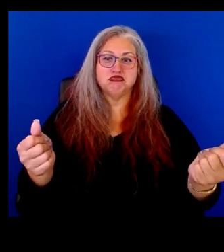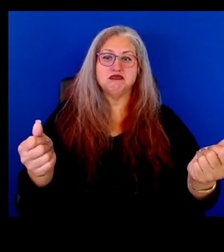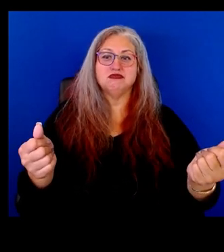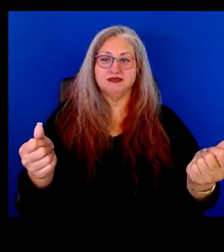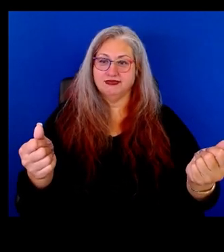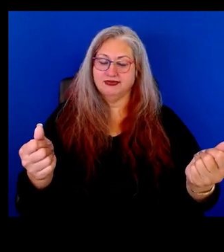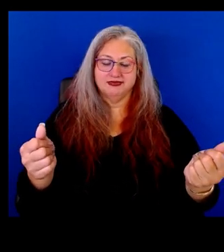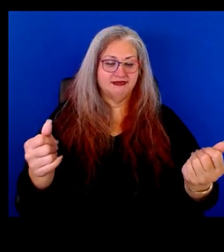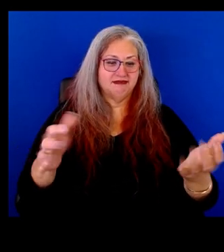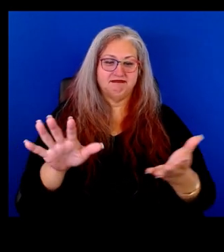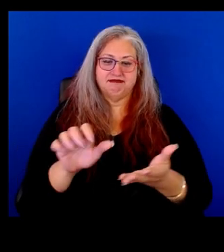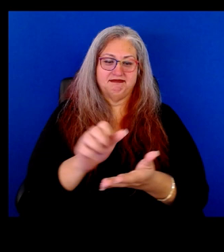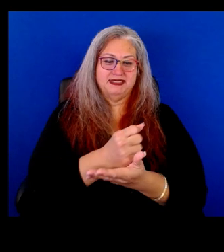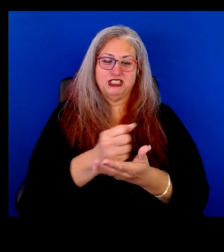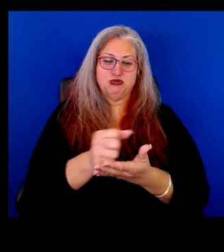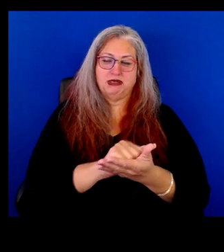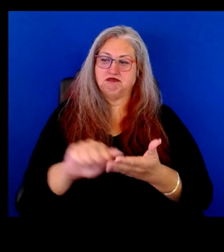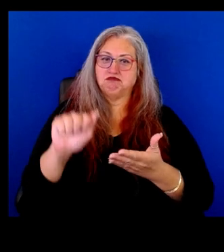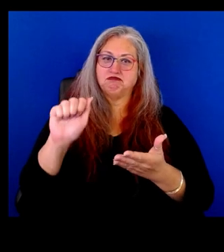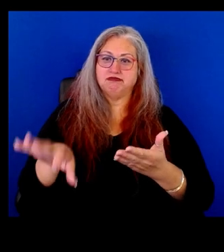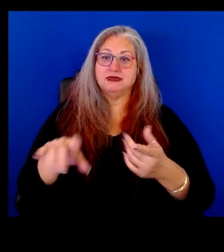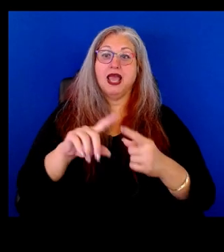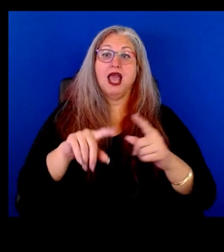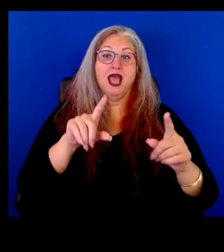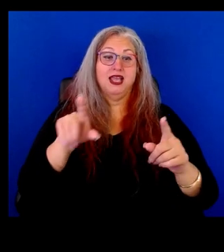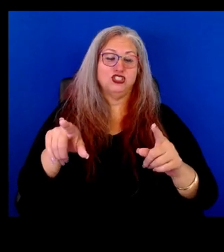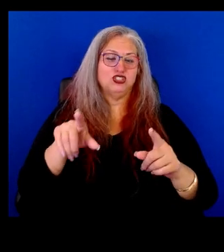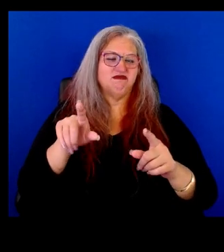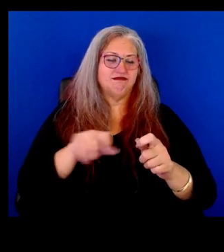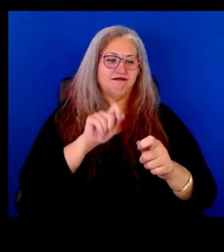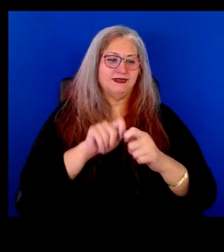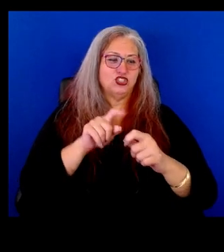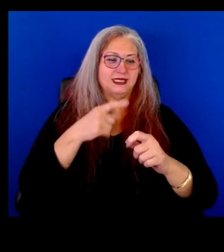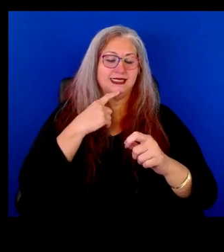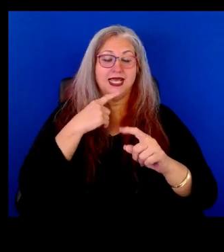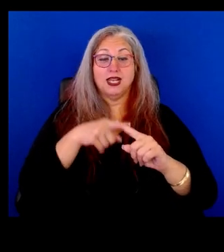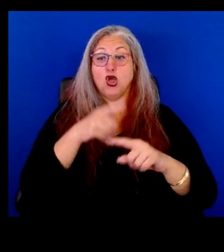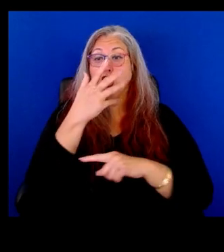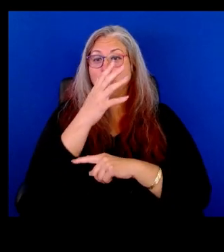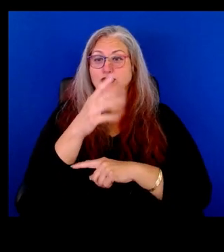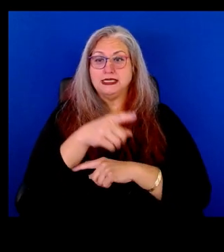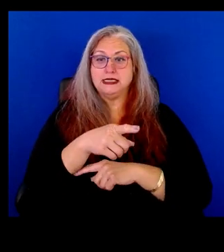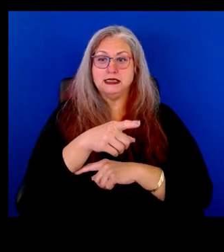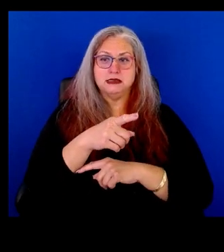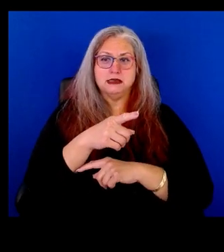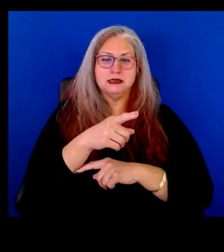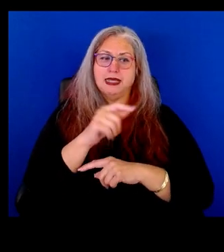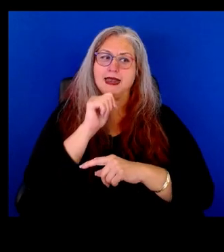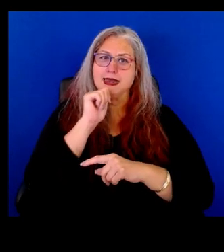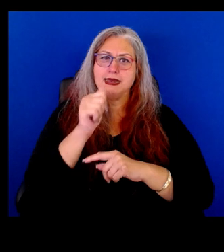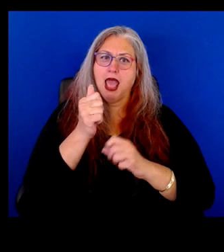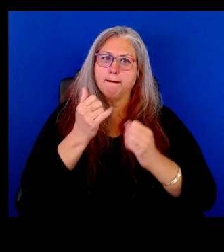is completely erased. And Leila specifically mentioned that the trees were not burnt